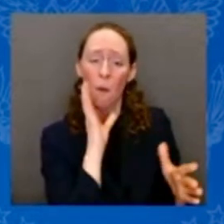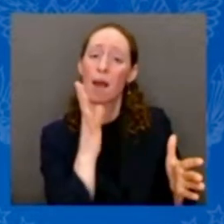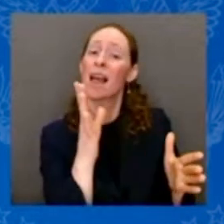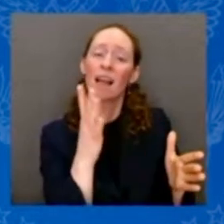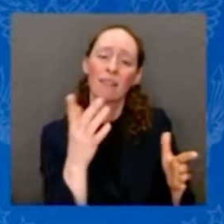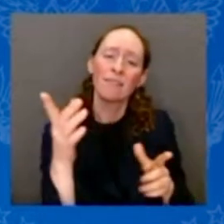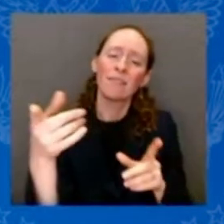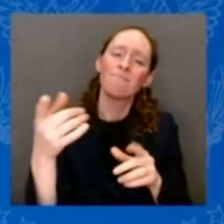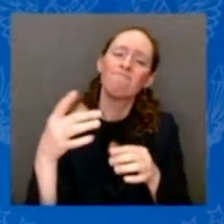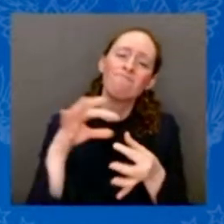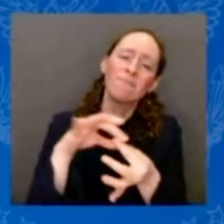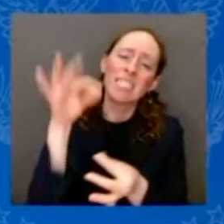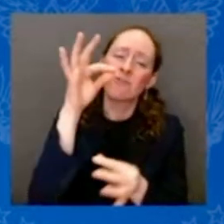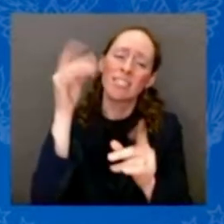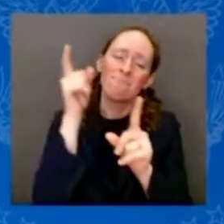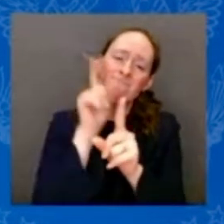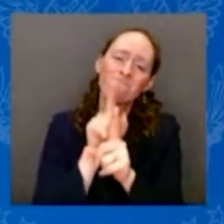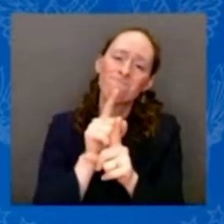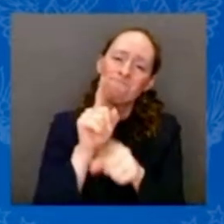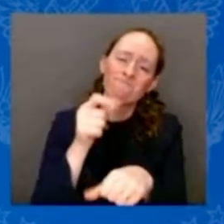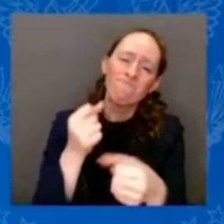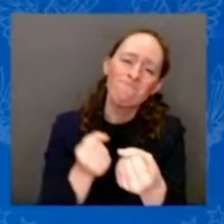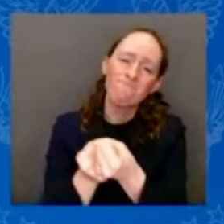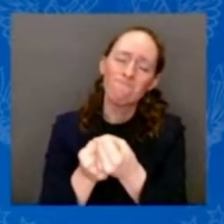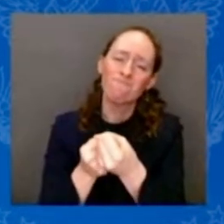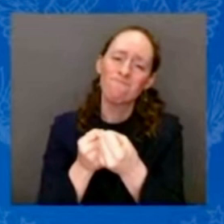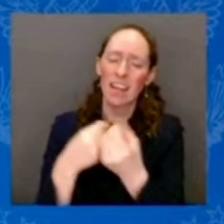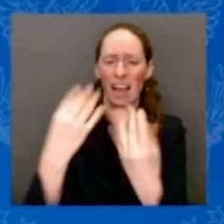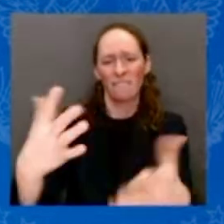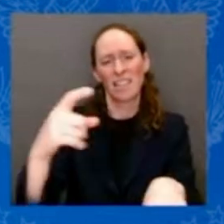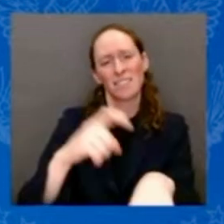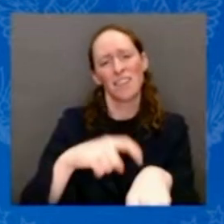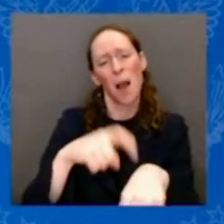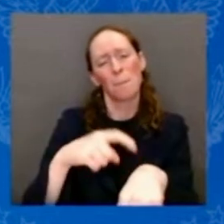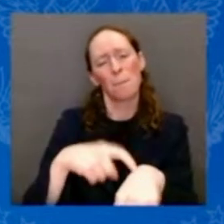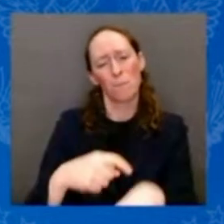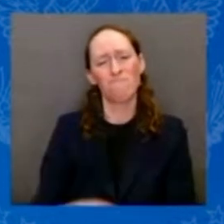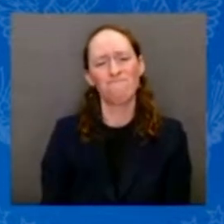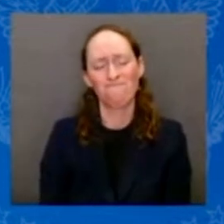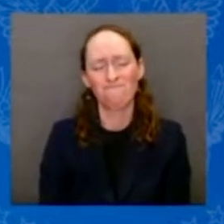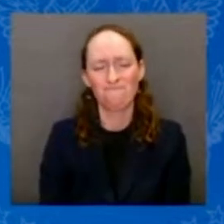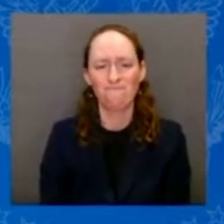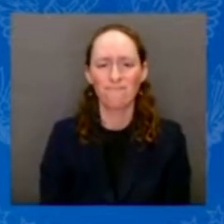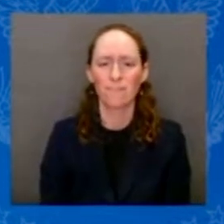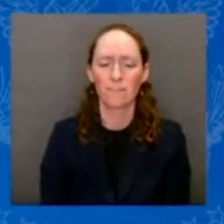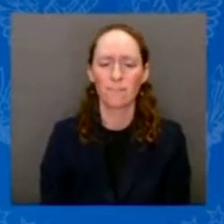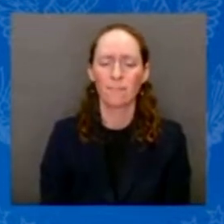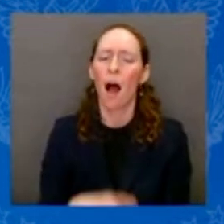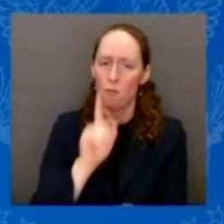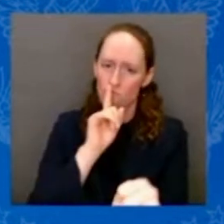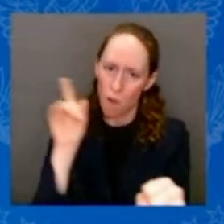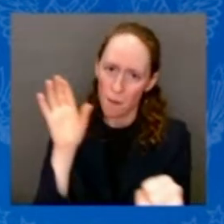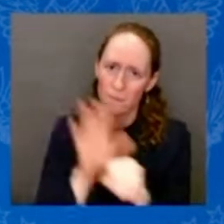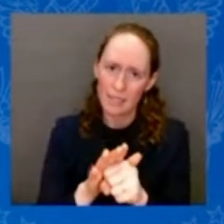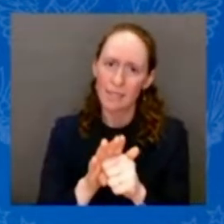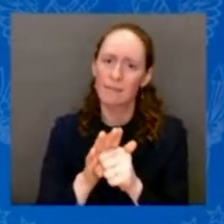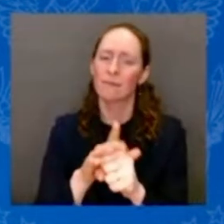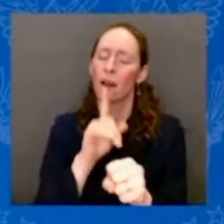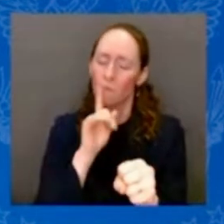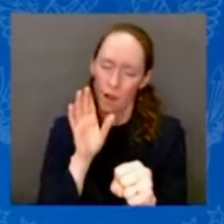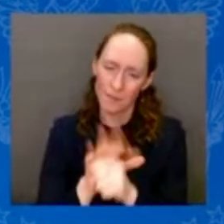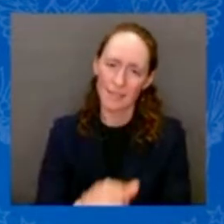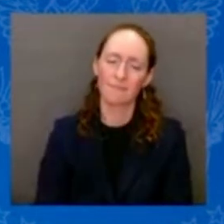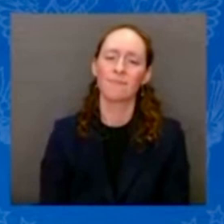But I promise you, the day will come when the memory of your loved